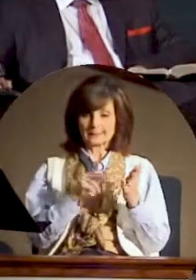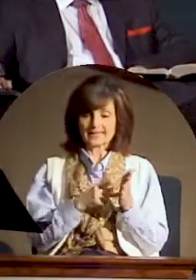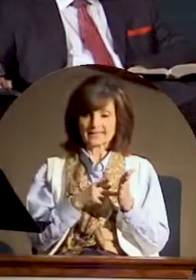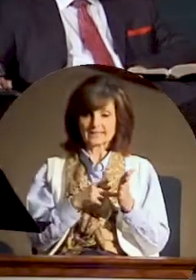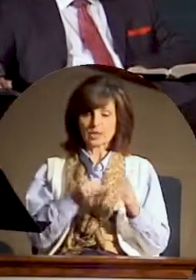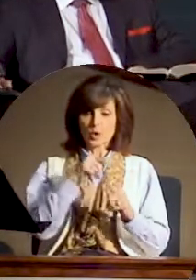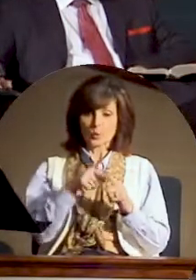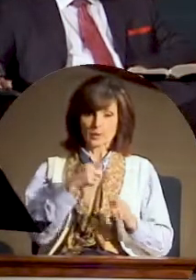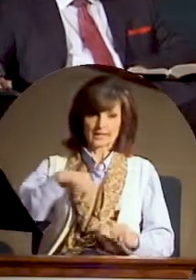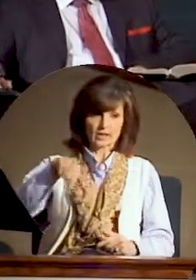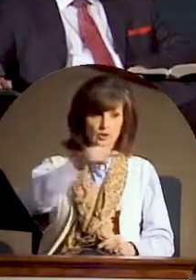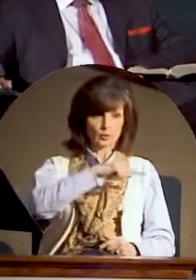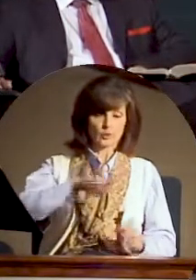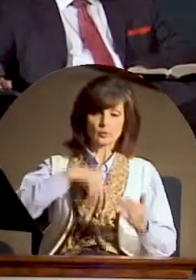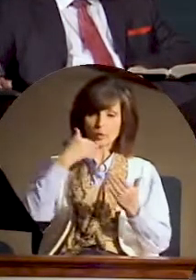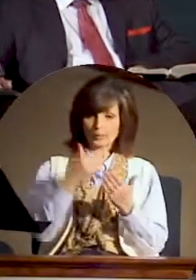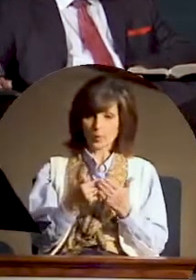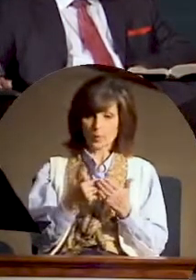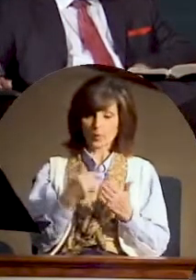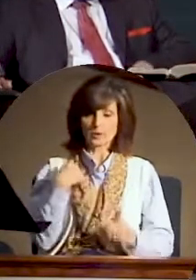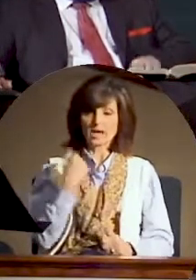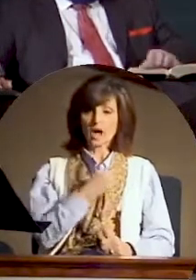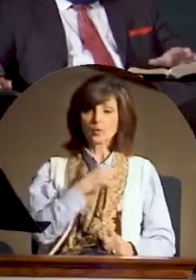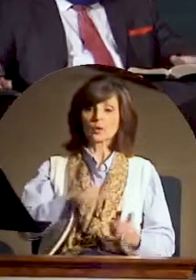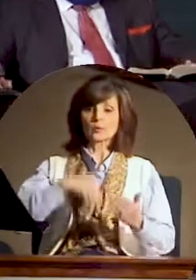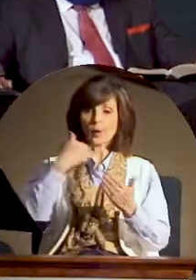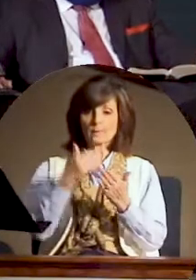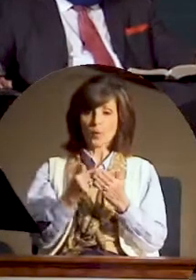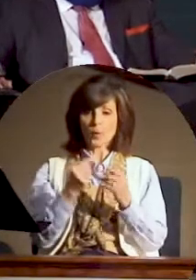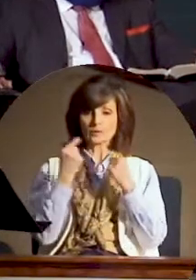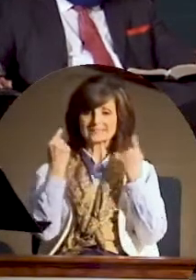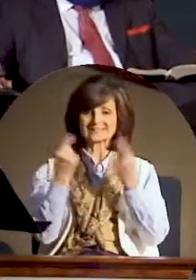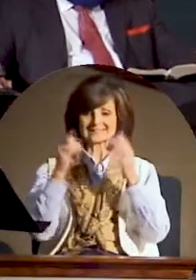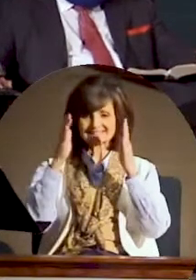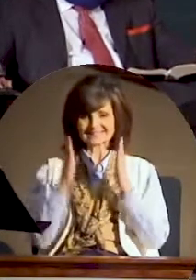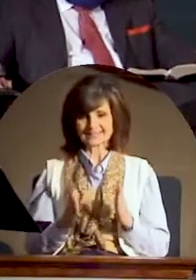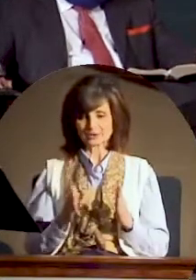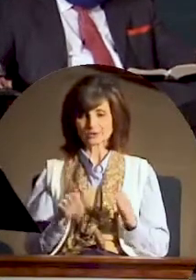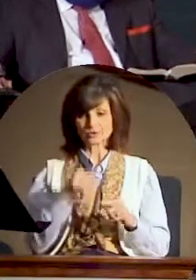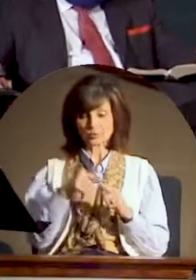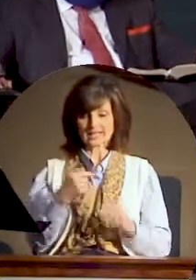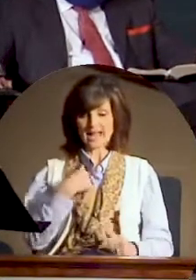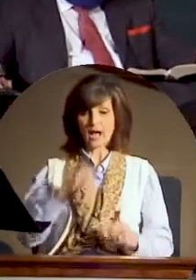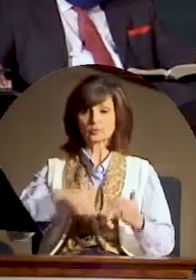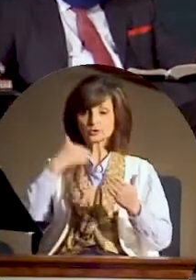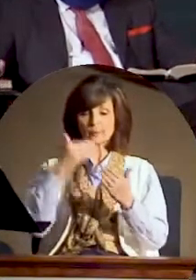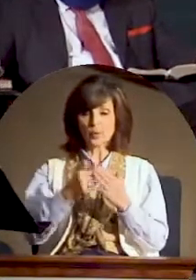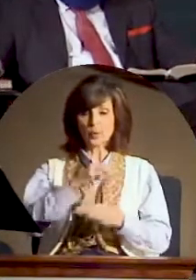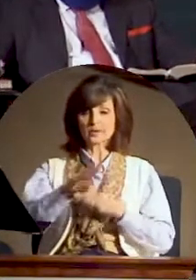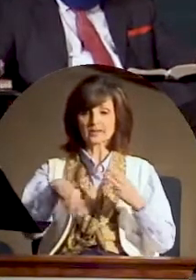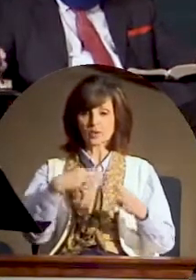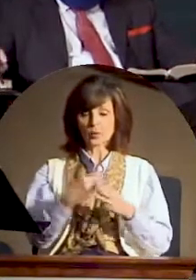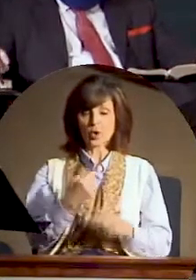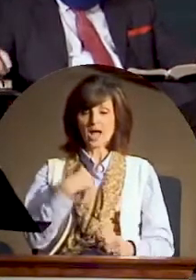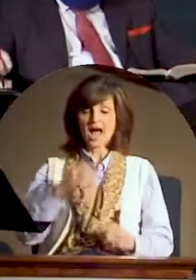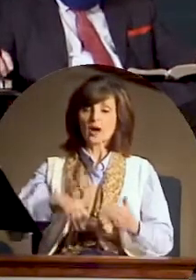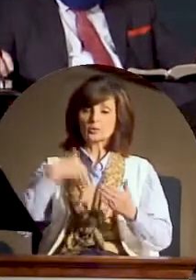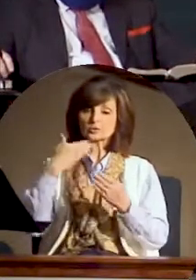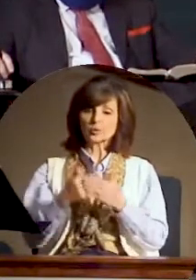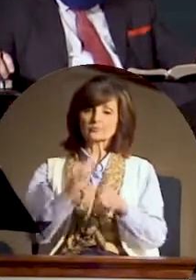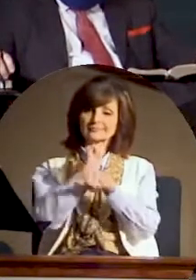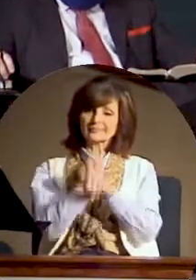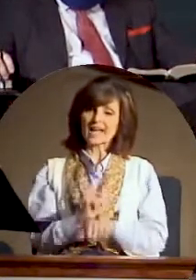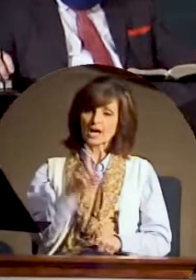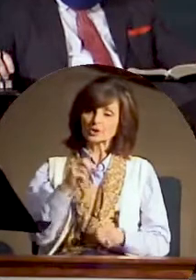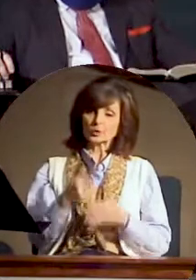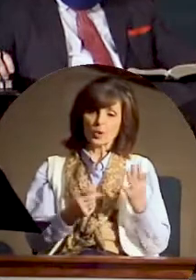man, when we were born sinners. You know, when I was born into this world, I was born with a propensity to do